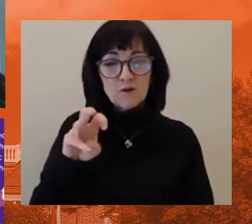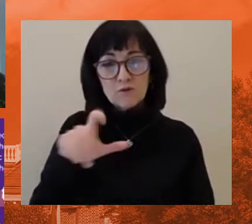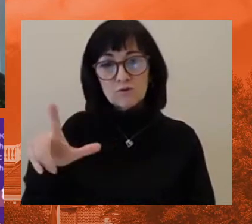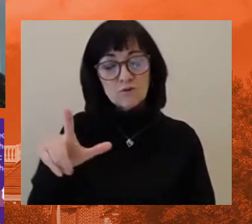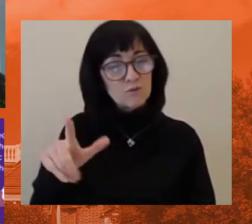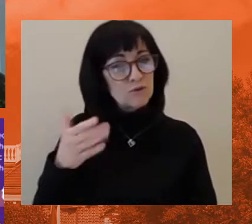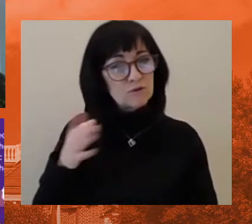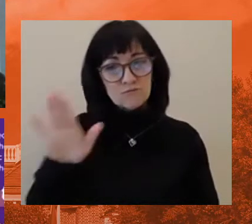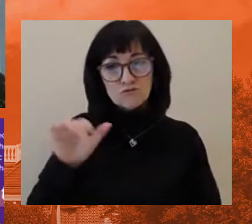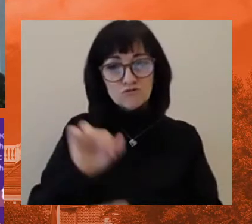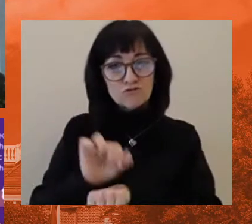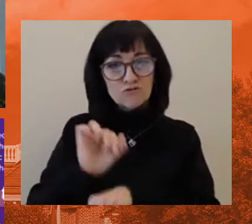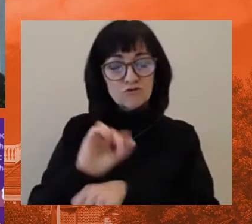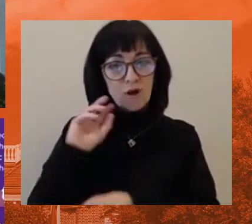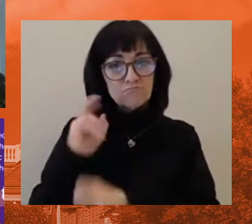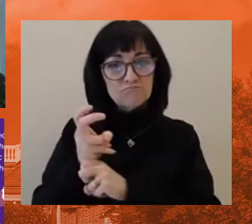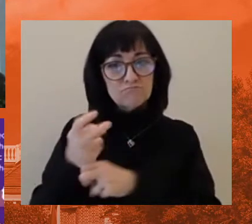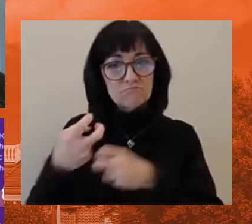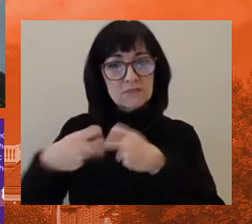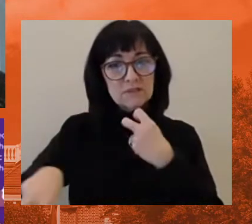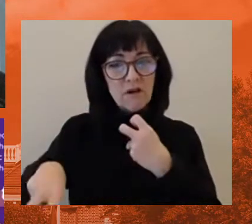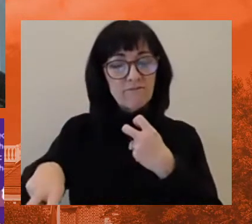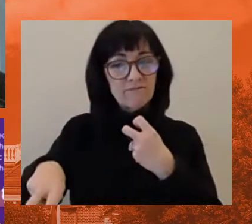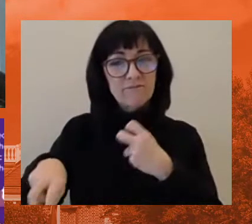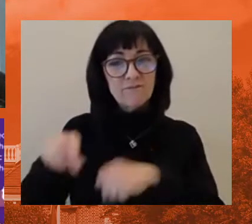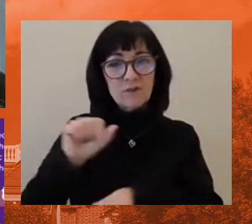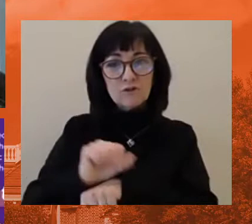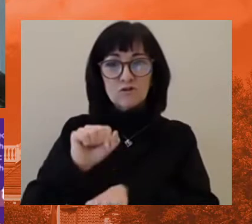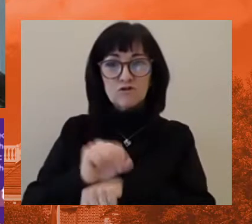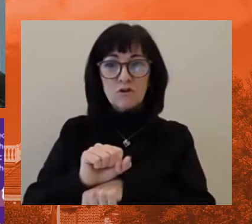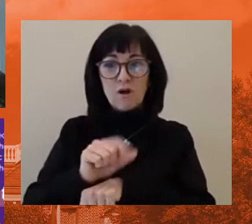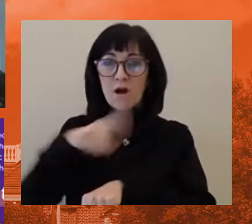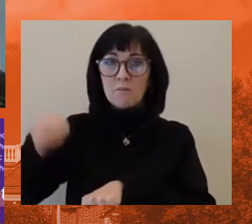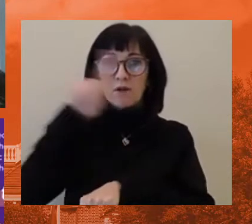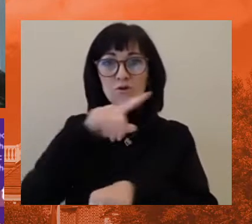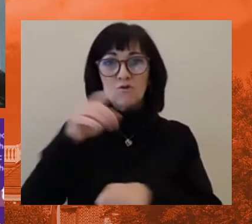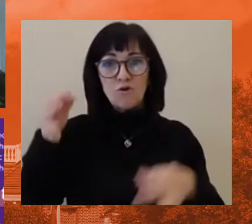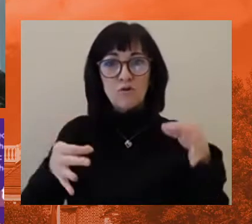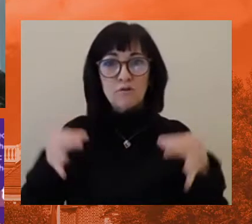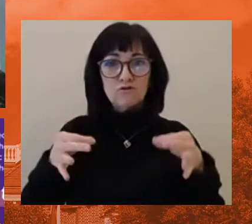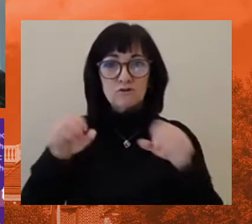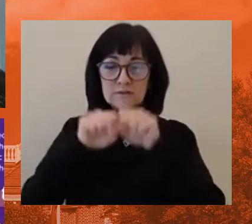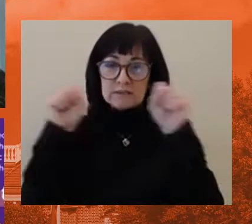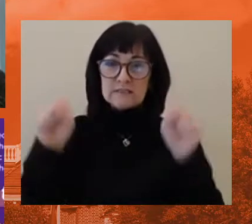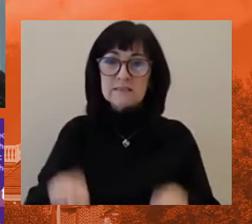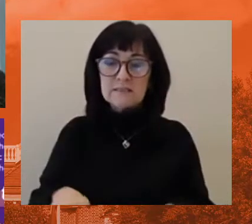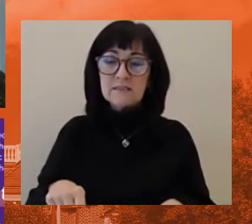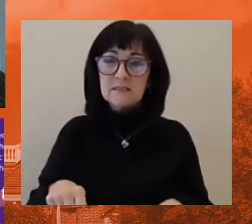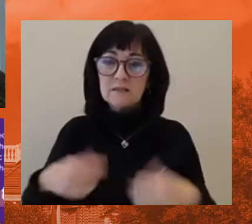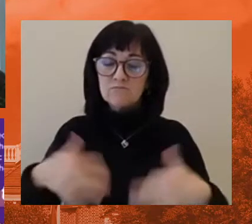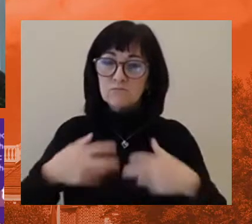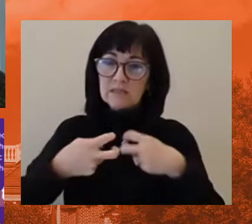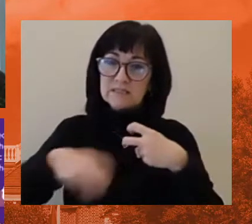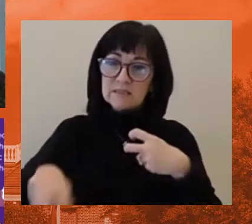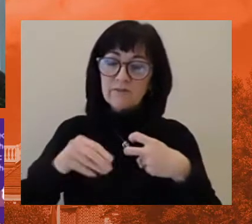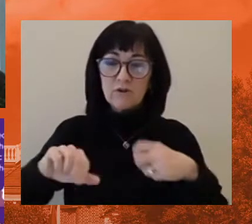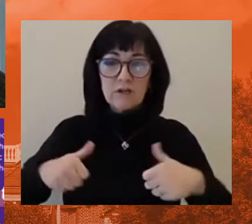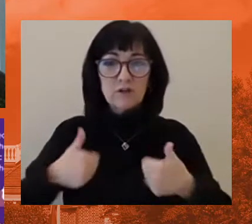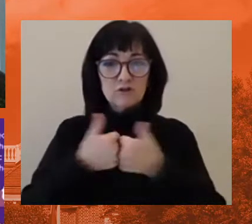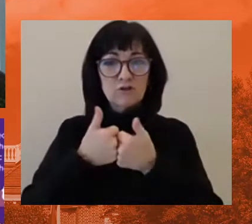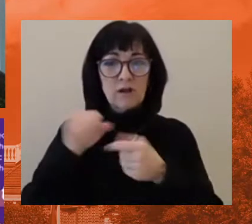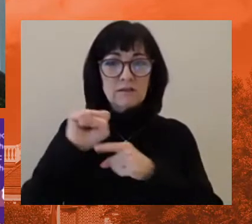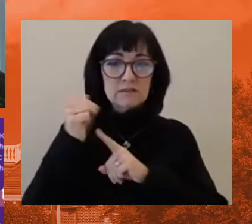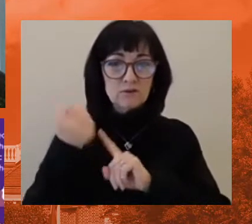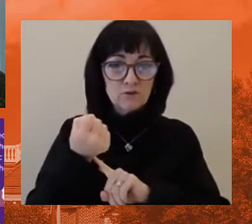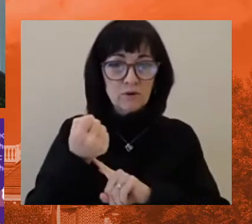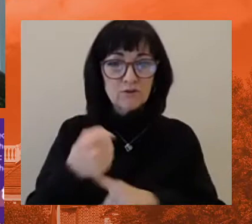hardest work that anyone in the judiciary has to do. Very difficult and challenging situations. Our Attorney General